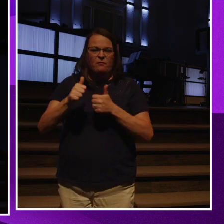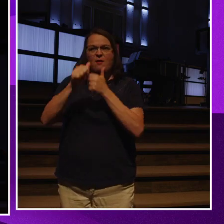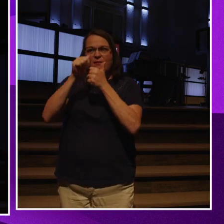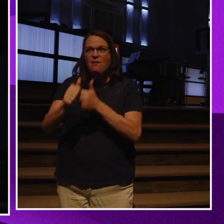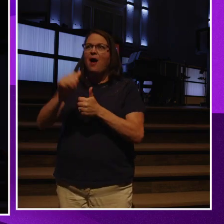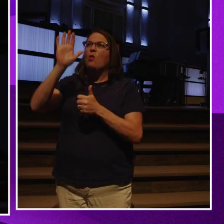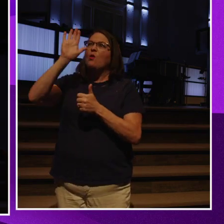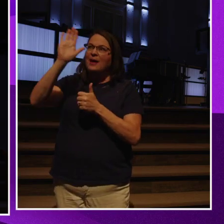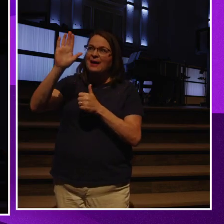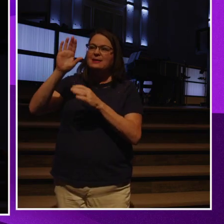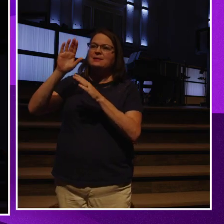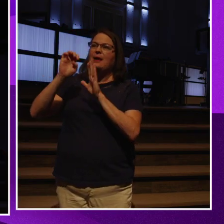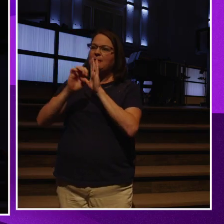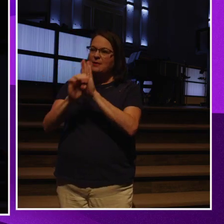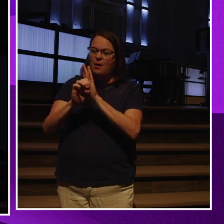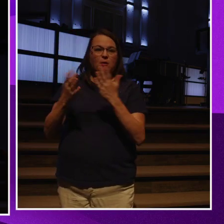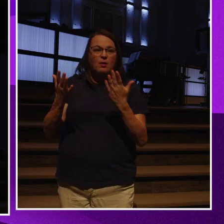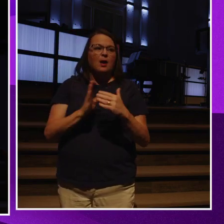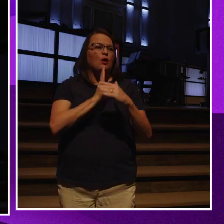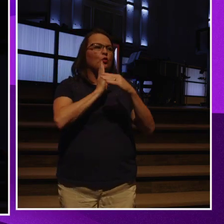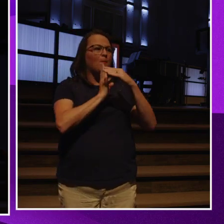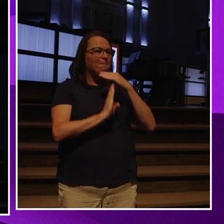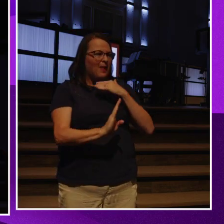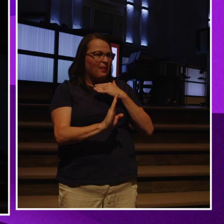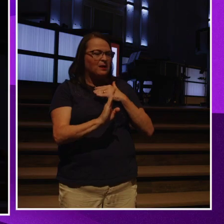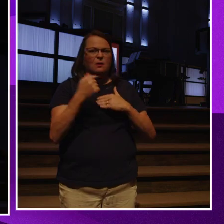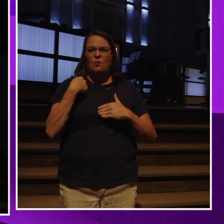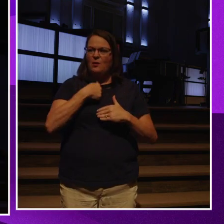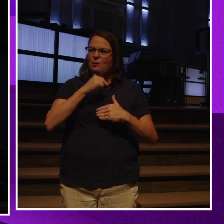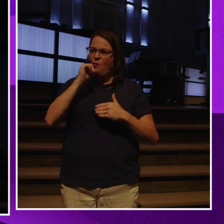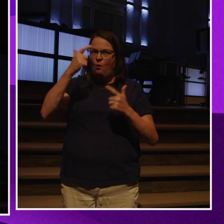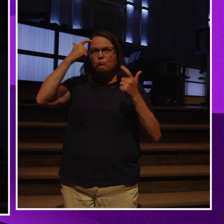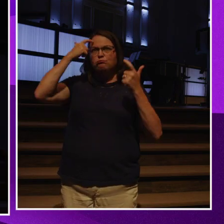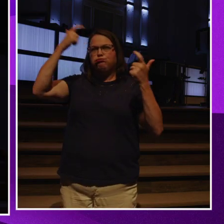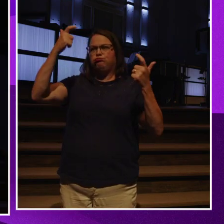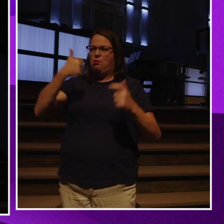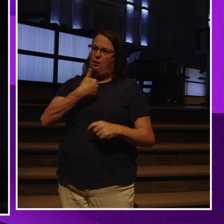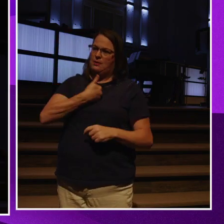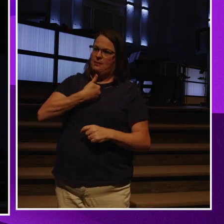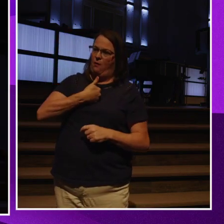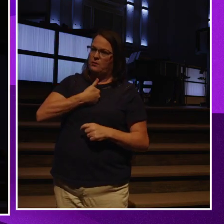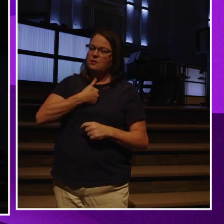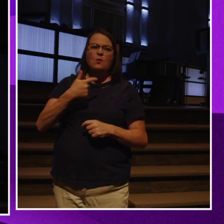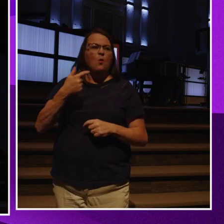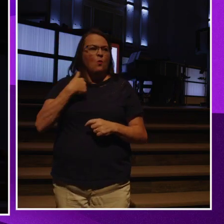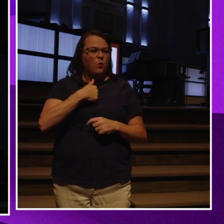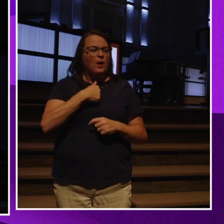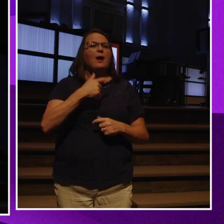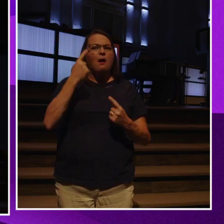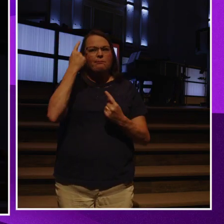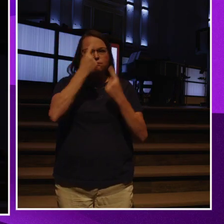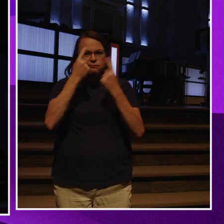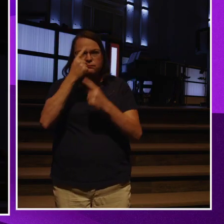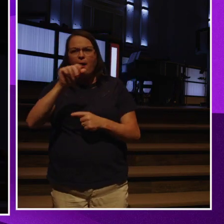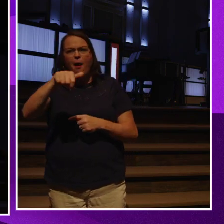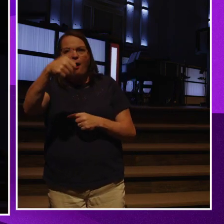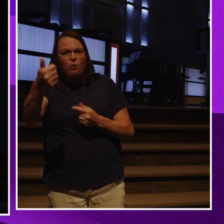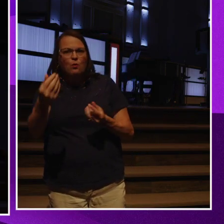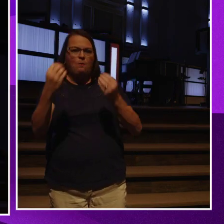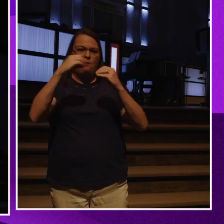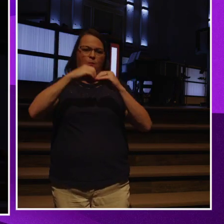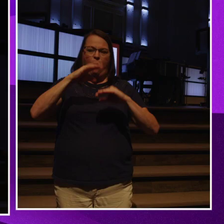We walk in humility. We don't think of ourselves too highly. We consider others more than we consider